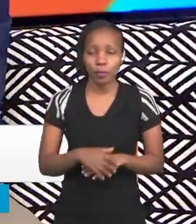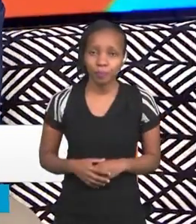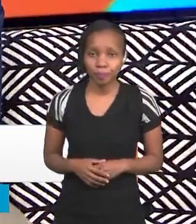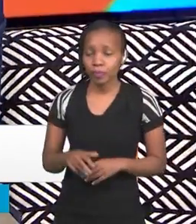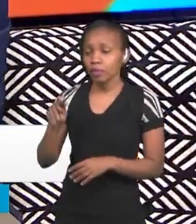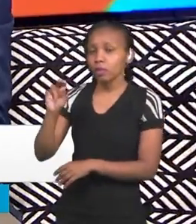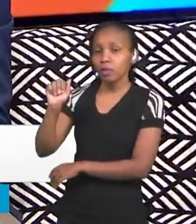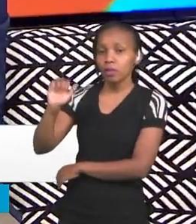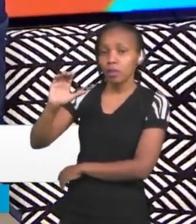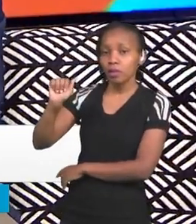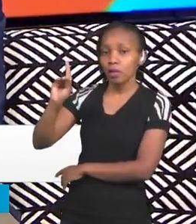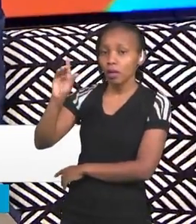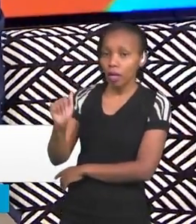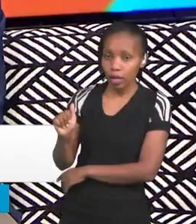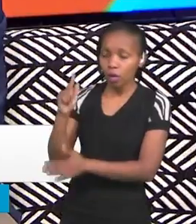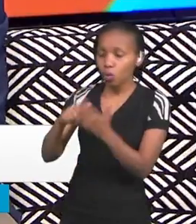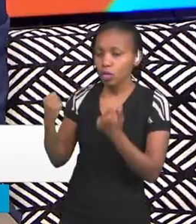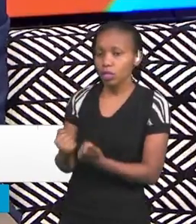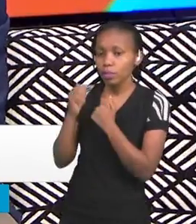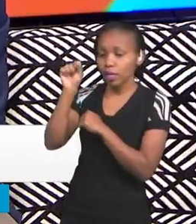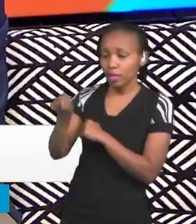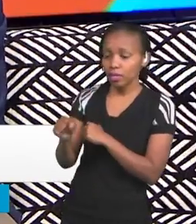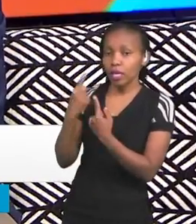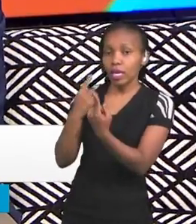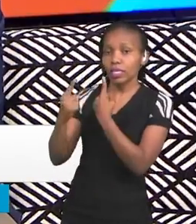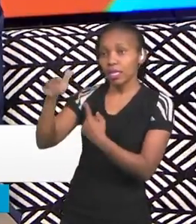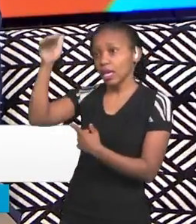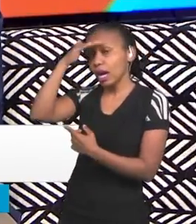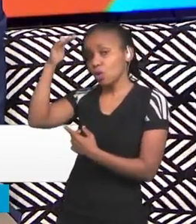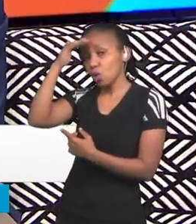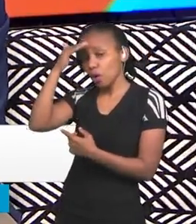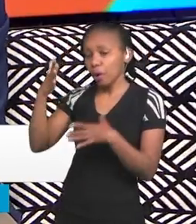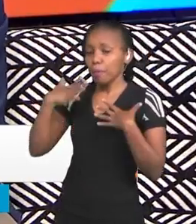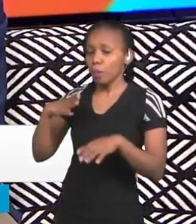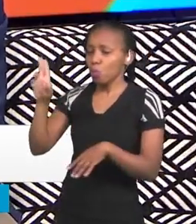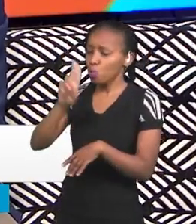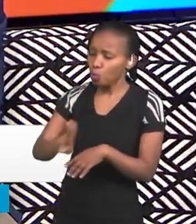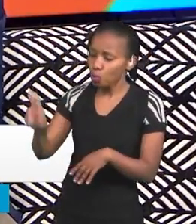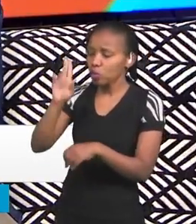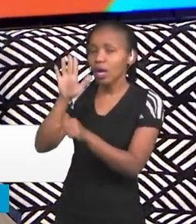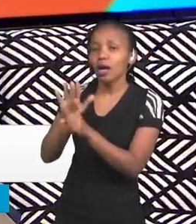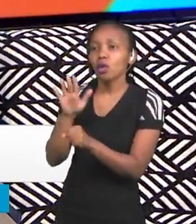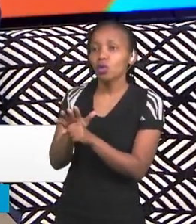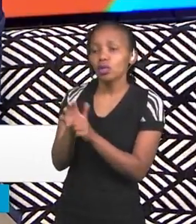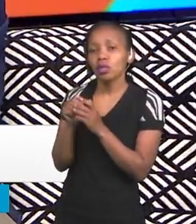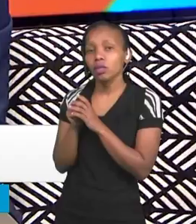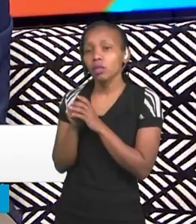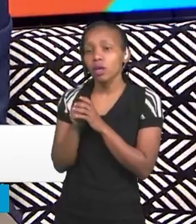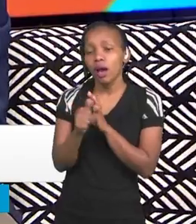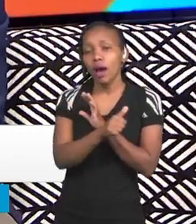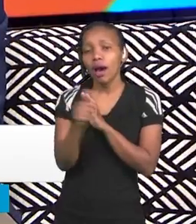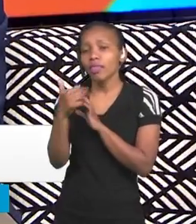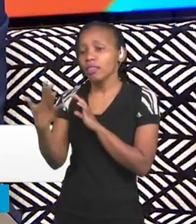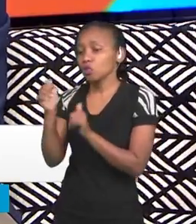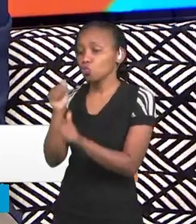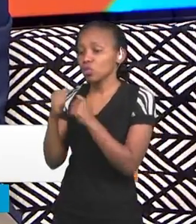NACADA, what's the situation on the ground? Yes, you've mentioned alcohol is the most abused, yeah. but looking at injectables, all those things